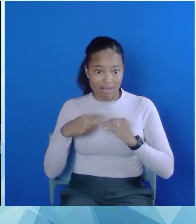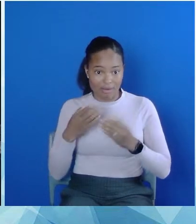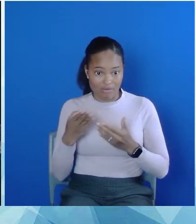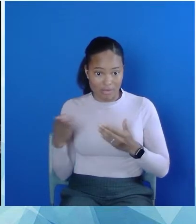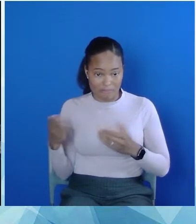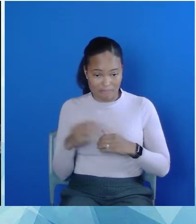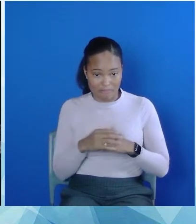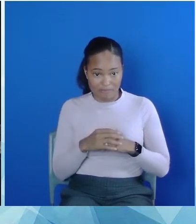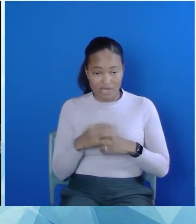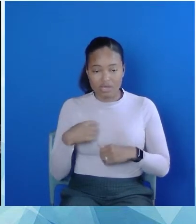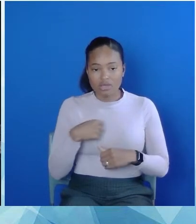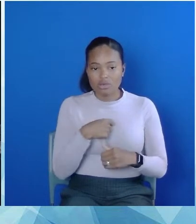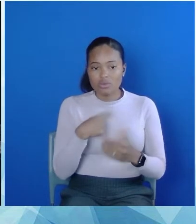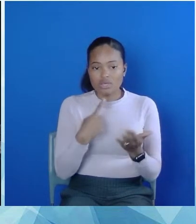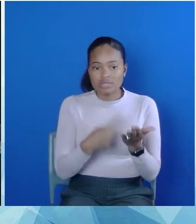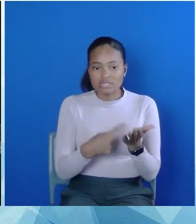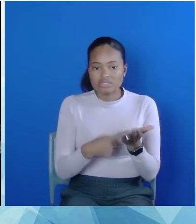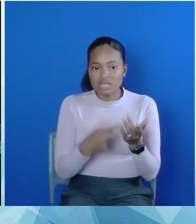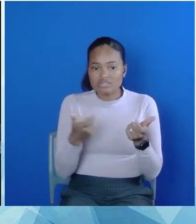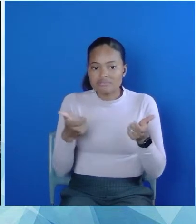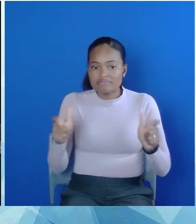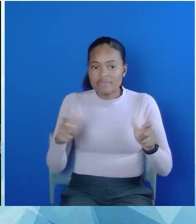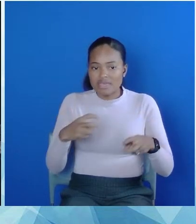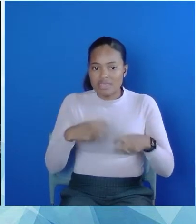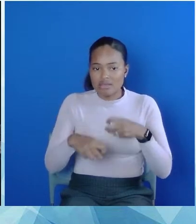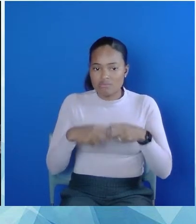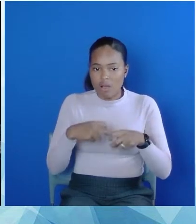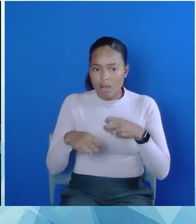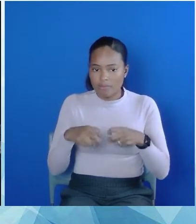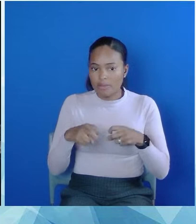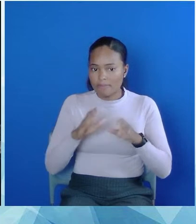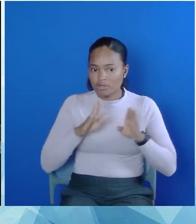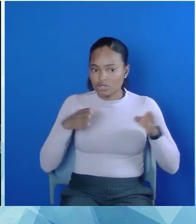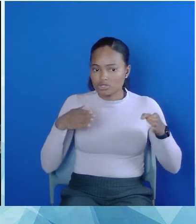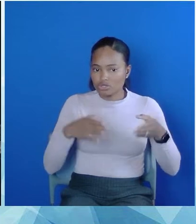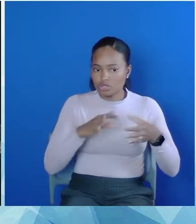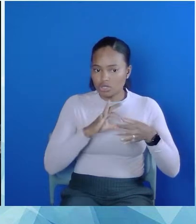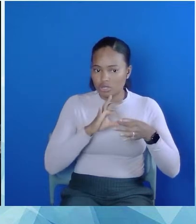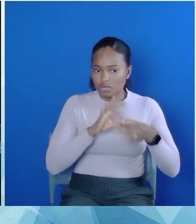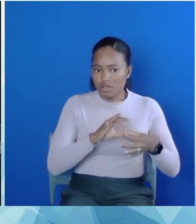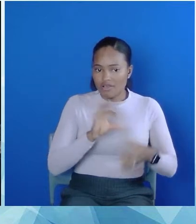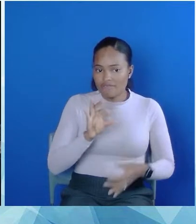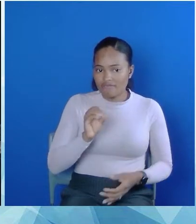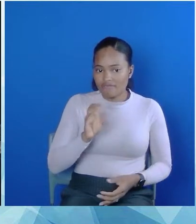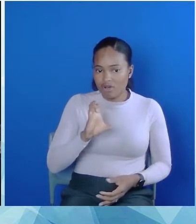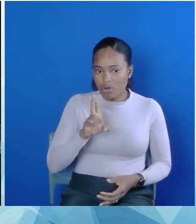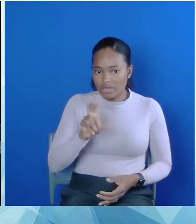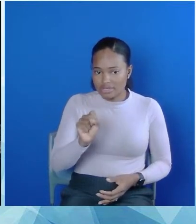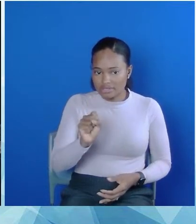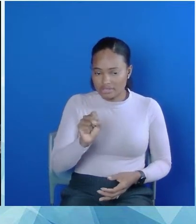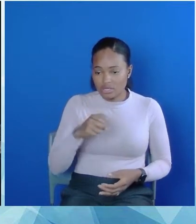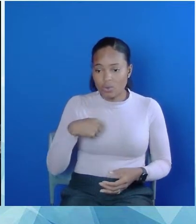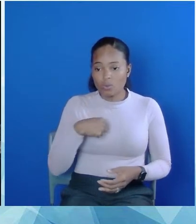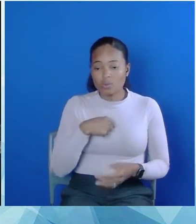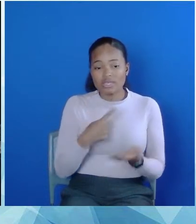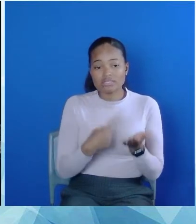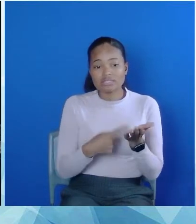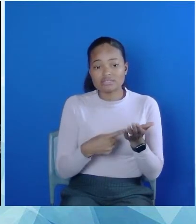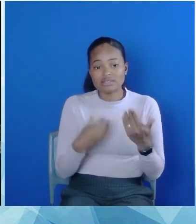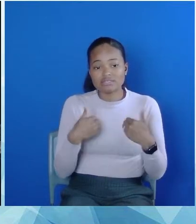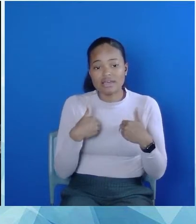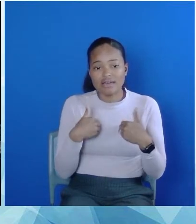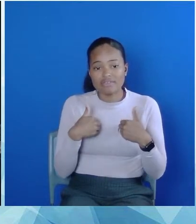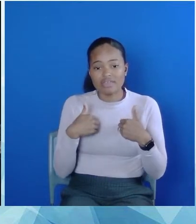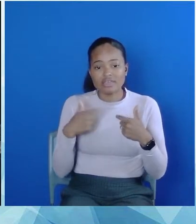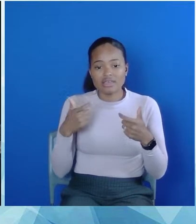big issues, concerns that we needed focus. We talked about having a state of the agency kickoff meeting, which is a